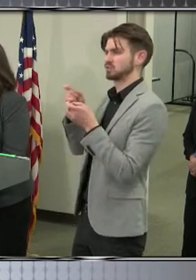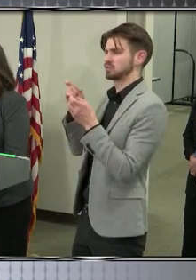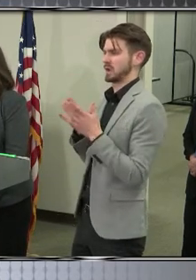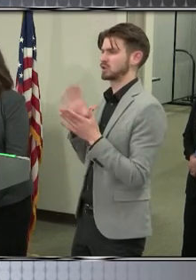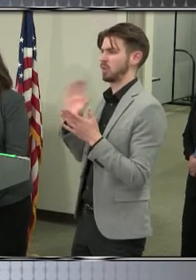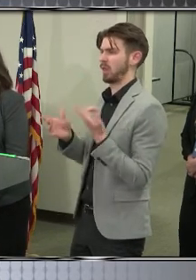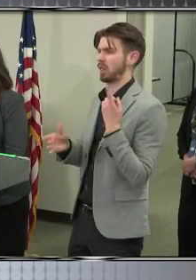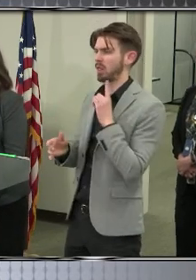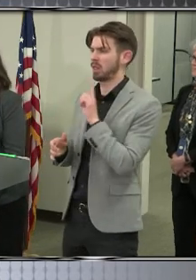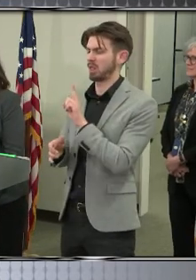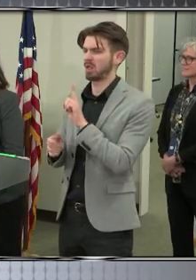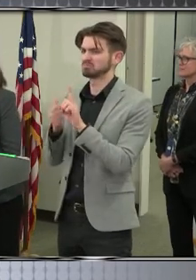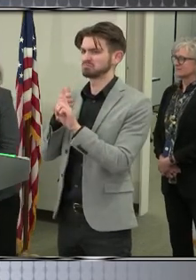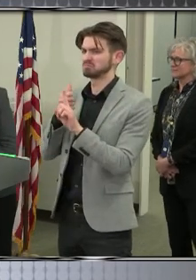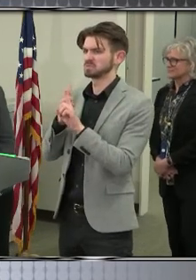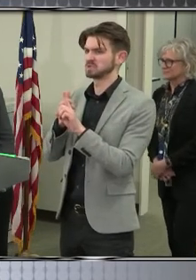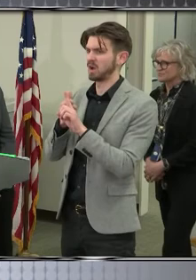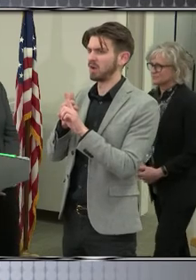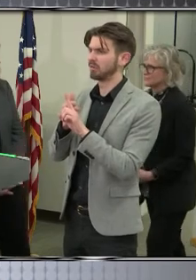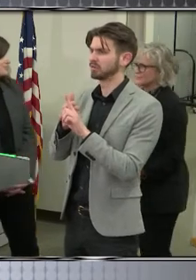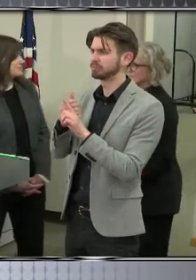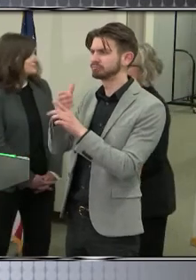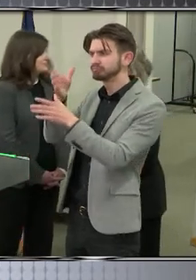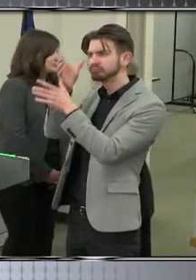of our communication around testing.